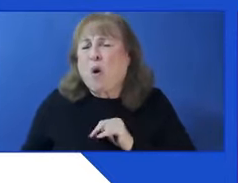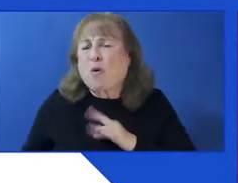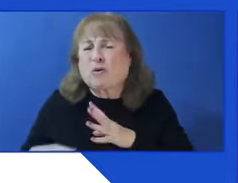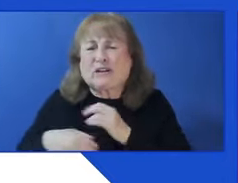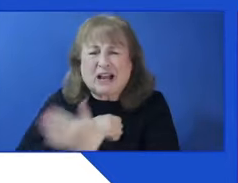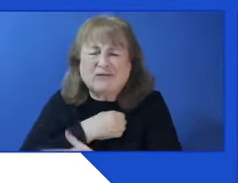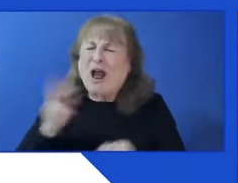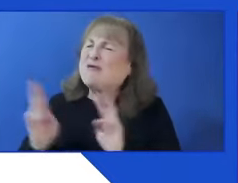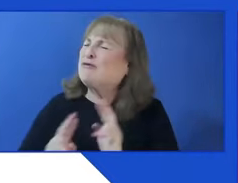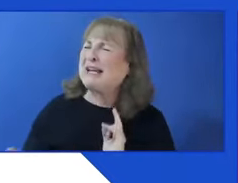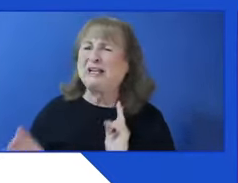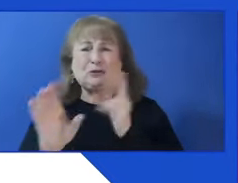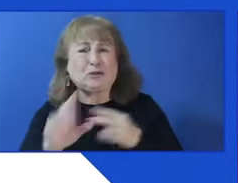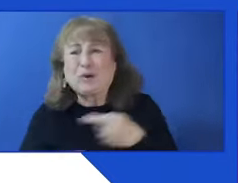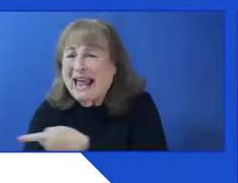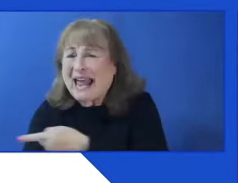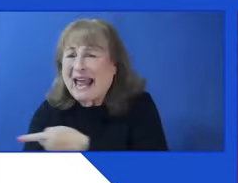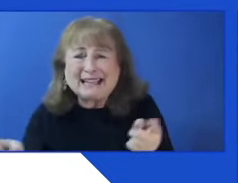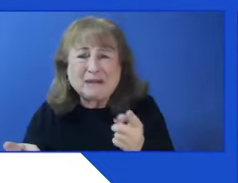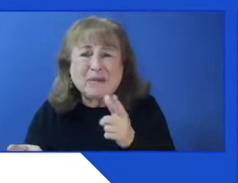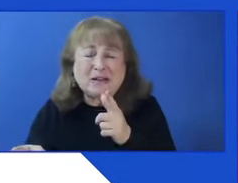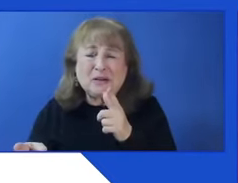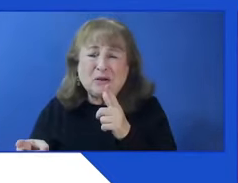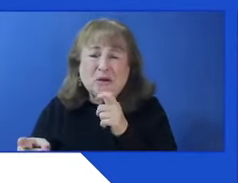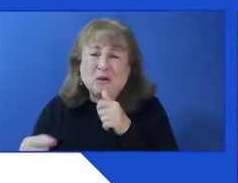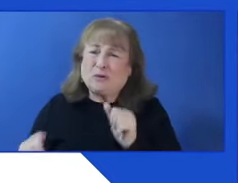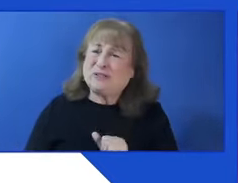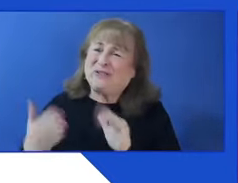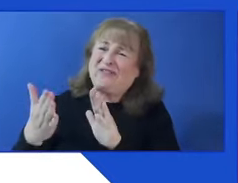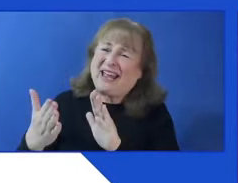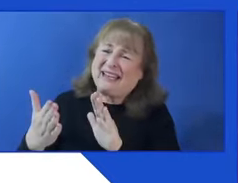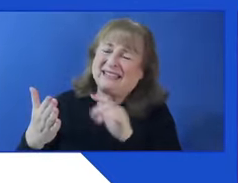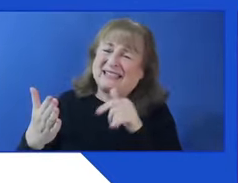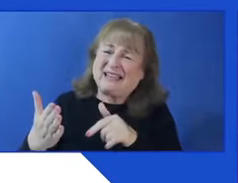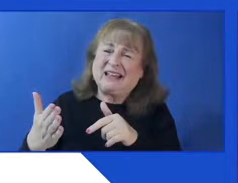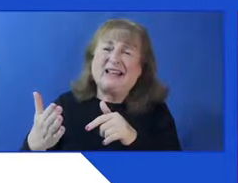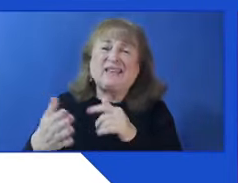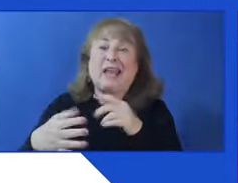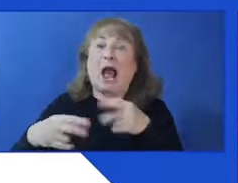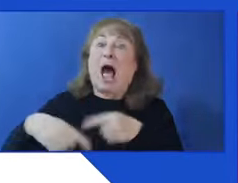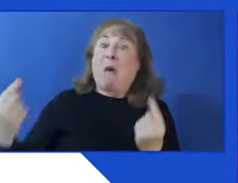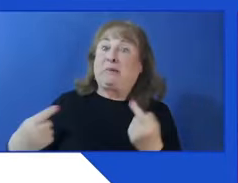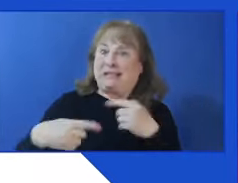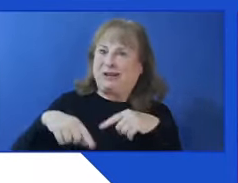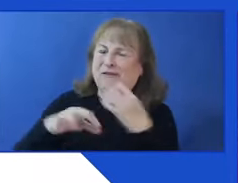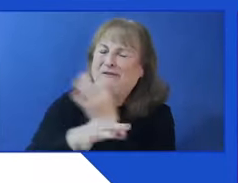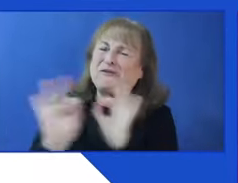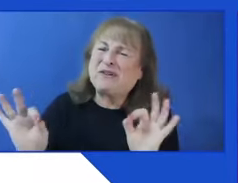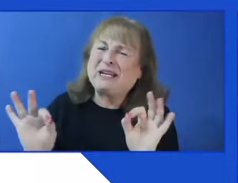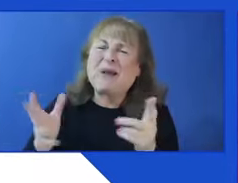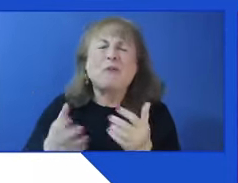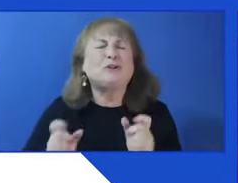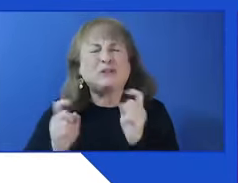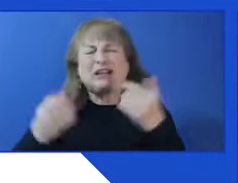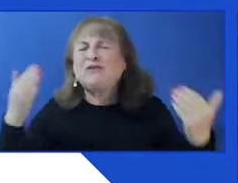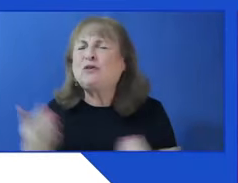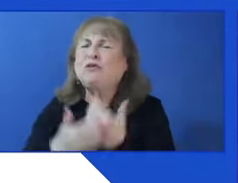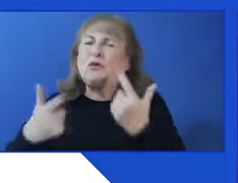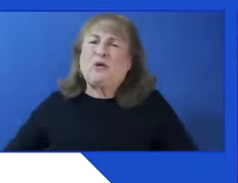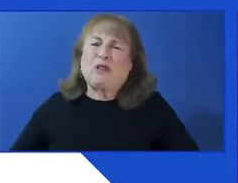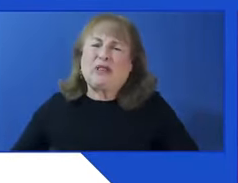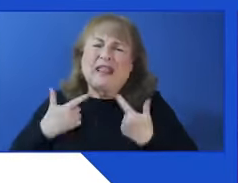with anybody who has tasted the opposite of freedom and breathe new life into our